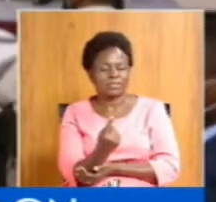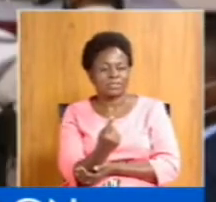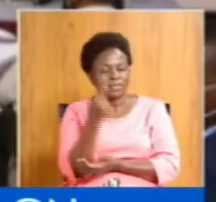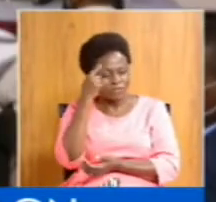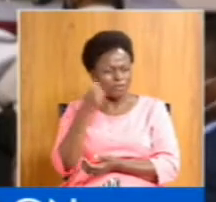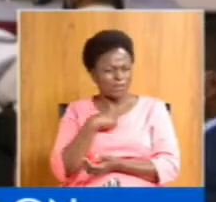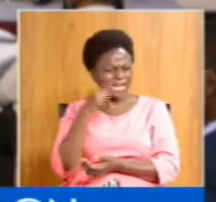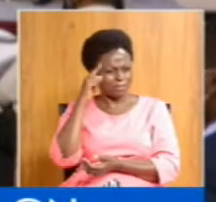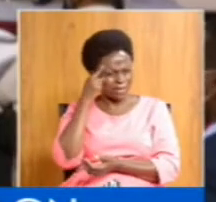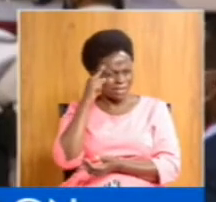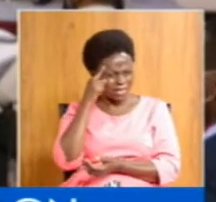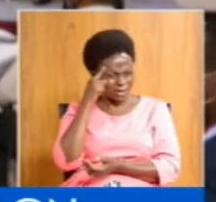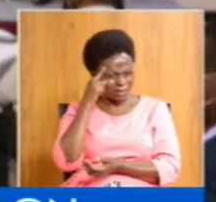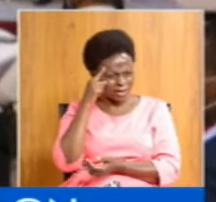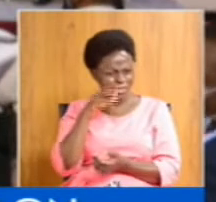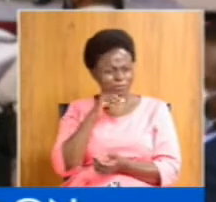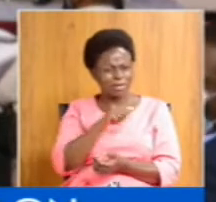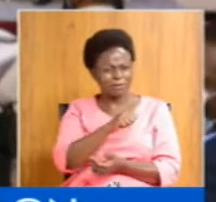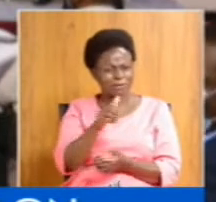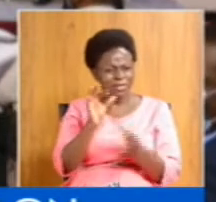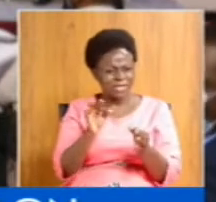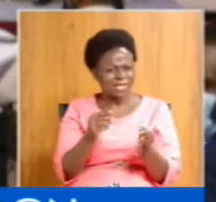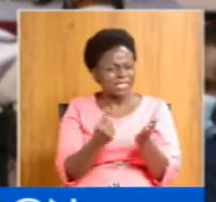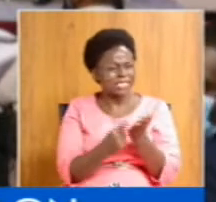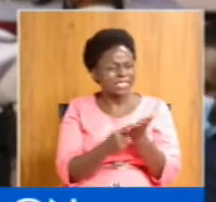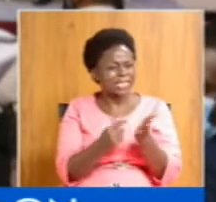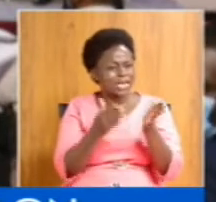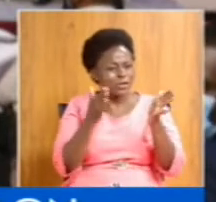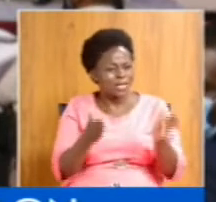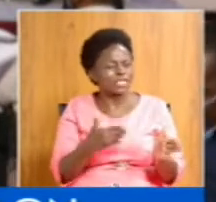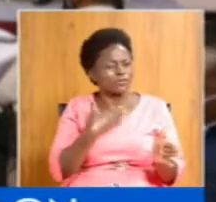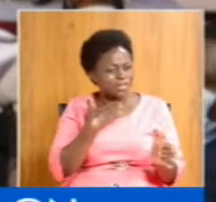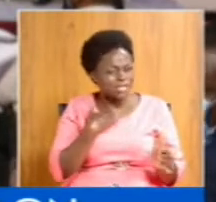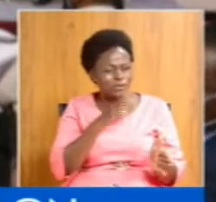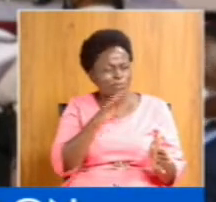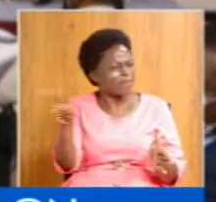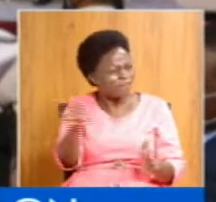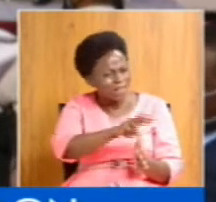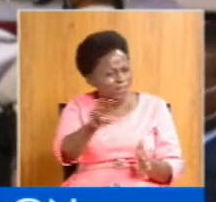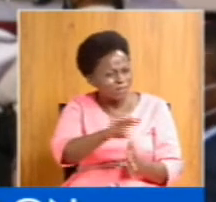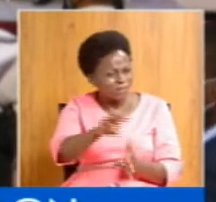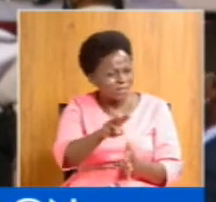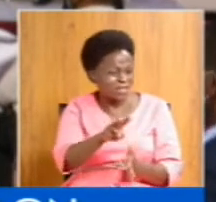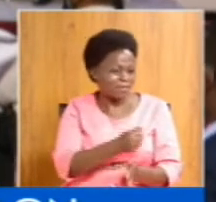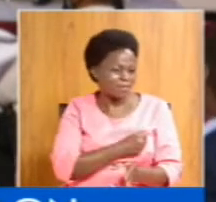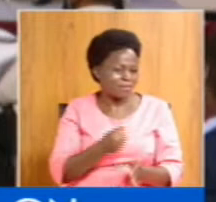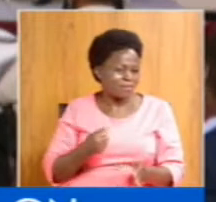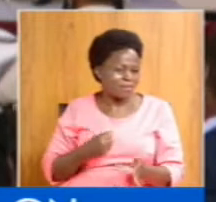For me, I kept thinking about that as you were talking other things. That's the Ugandan that we all need to be like, I suppose. Okay.